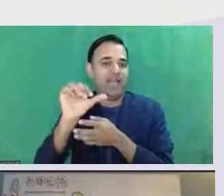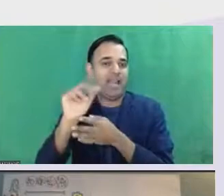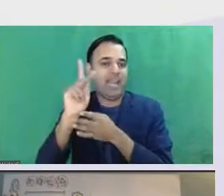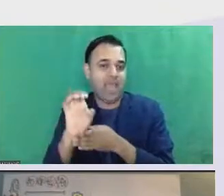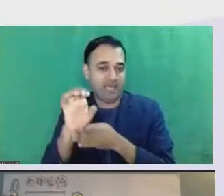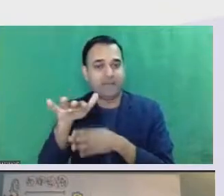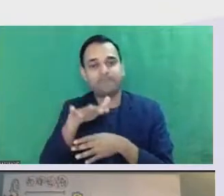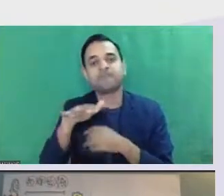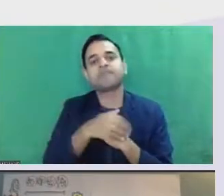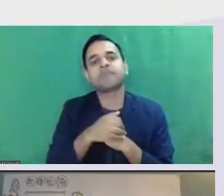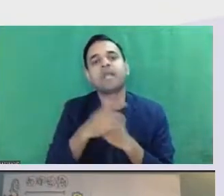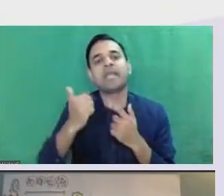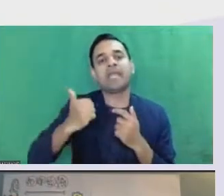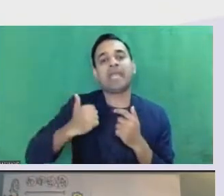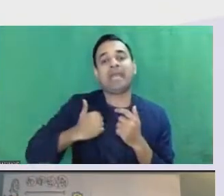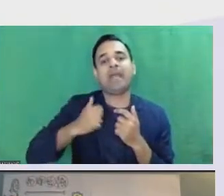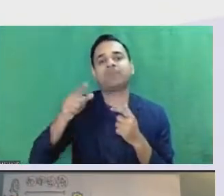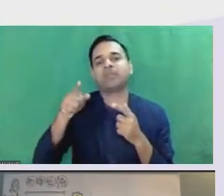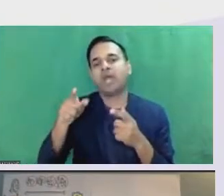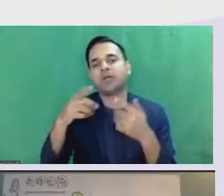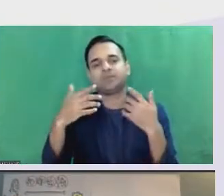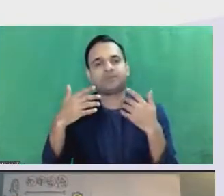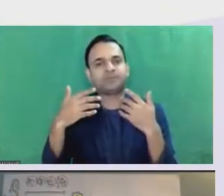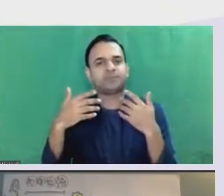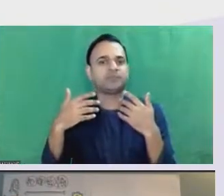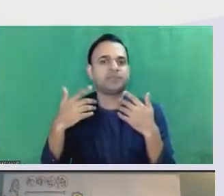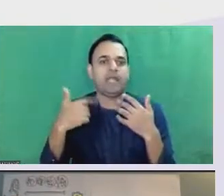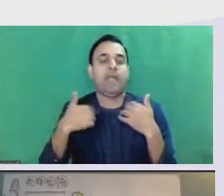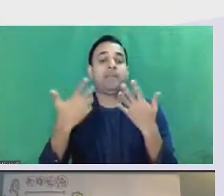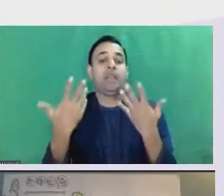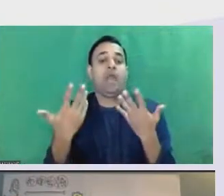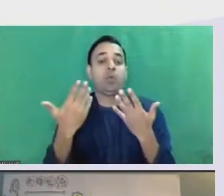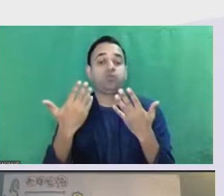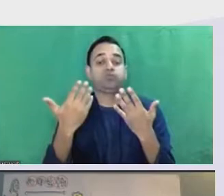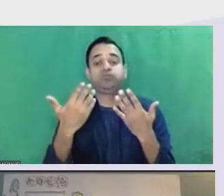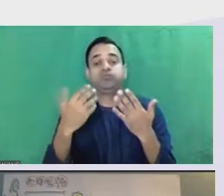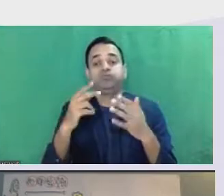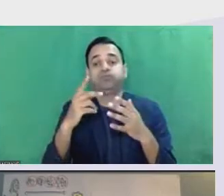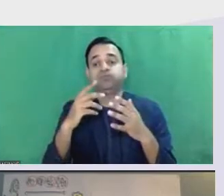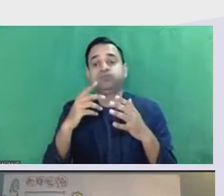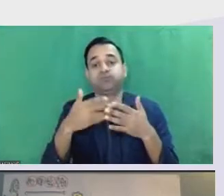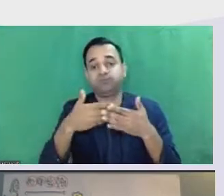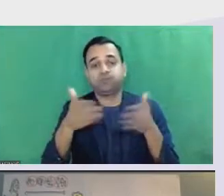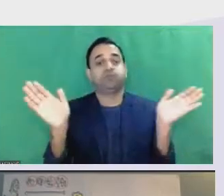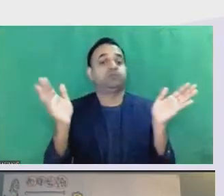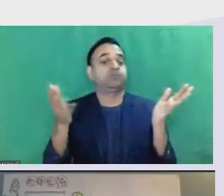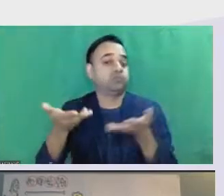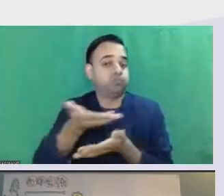and jump into the discussion. Part one is looking at the general context of gender and biodiversity.